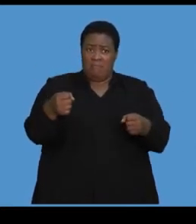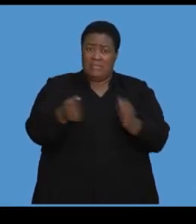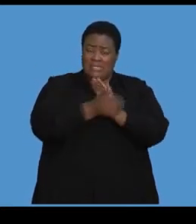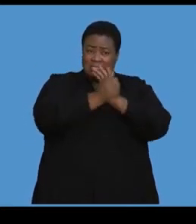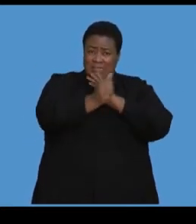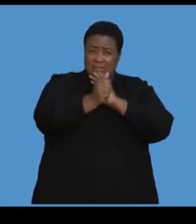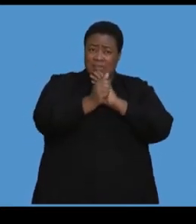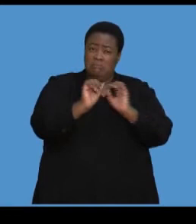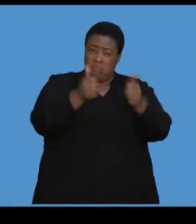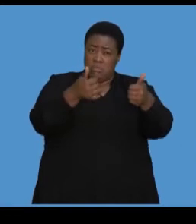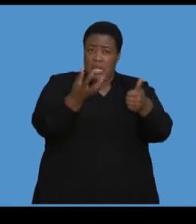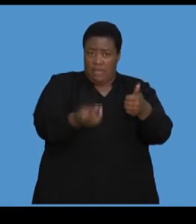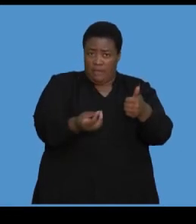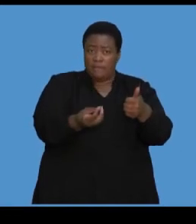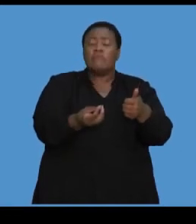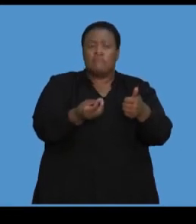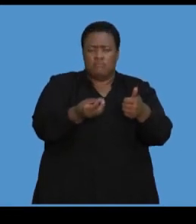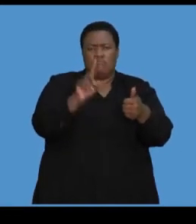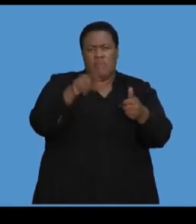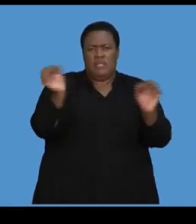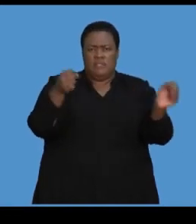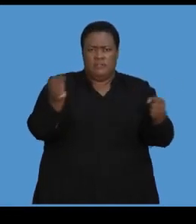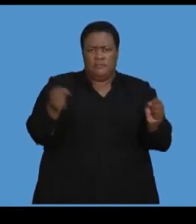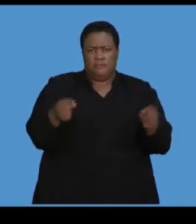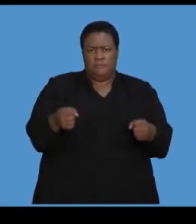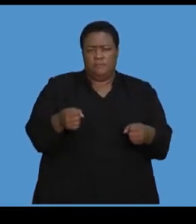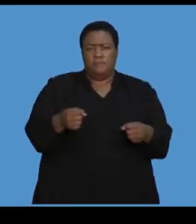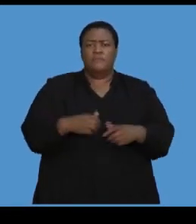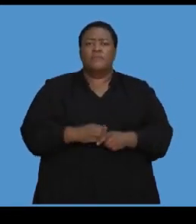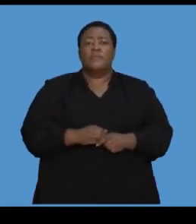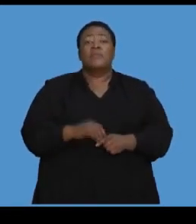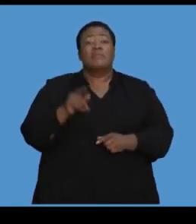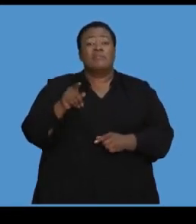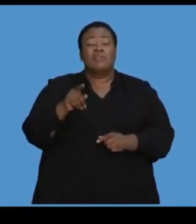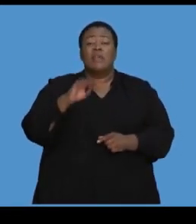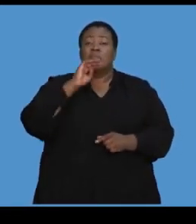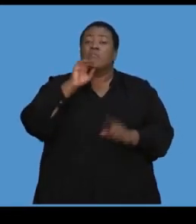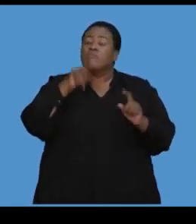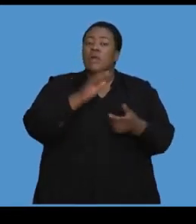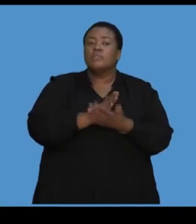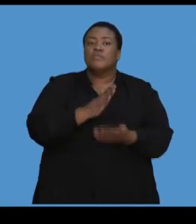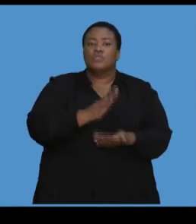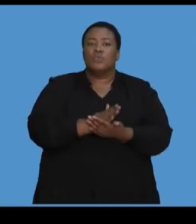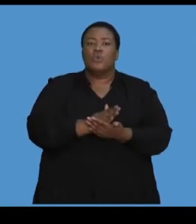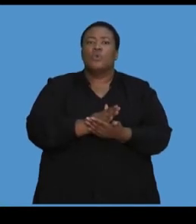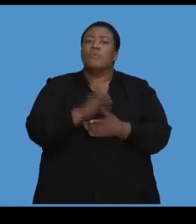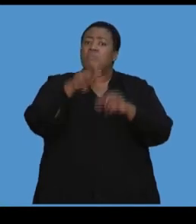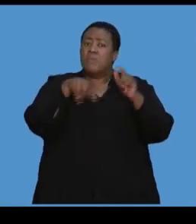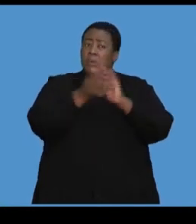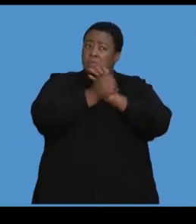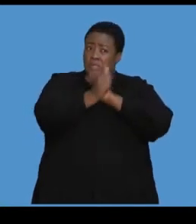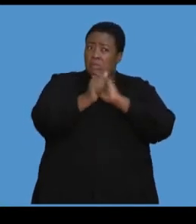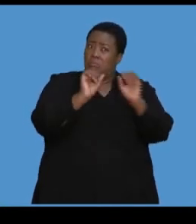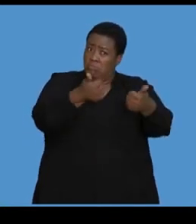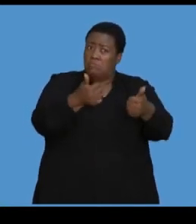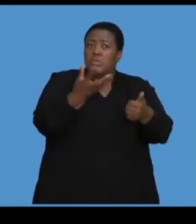is correctly sourced or obtained. What this point means, basically, boys and girls, is you need to ensure that there is